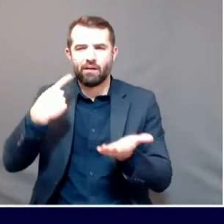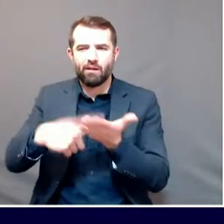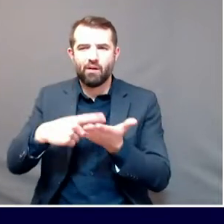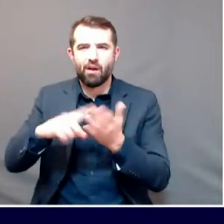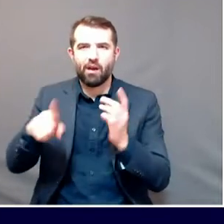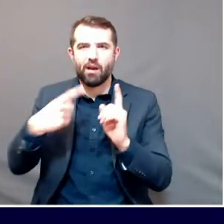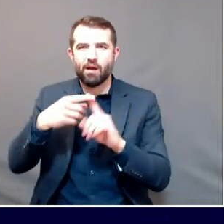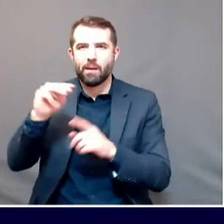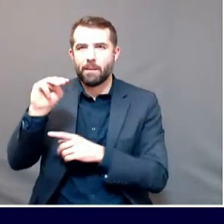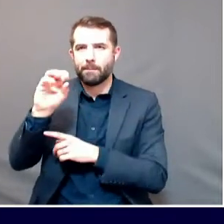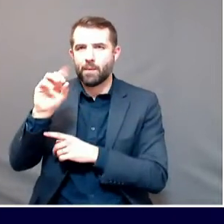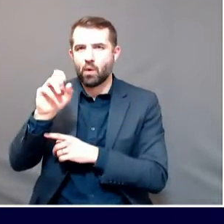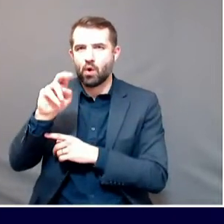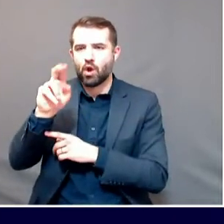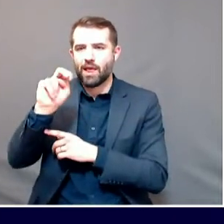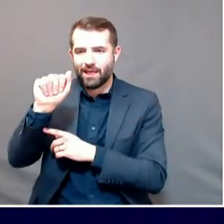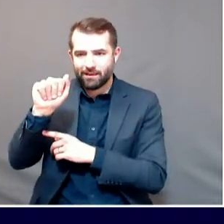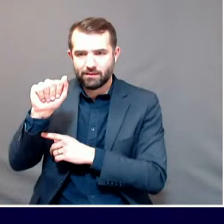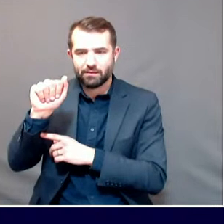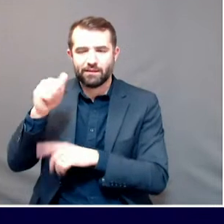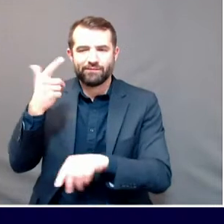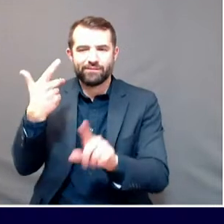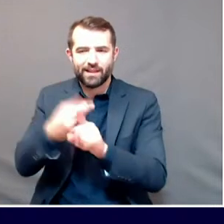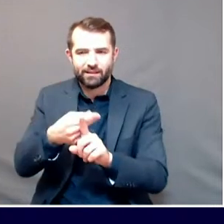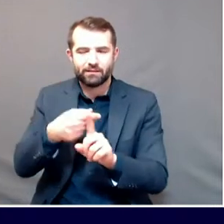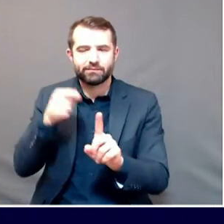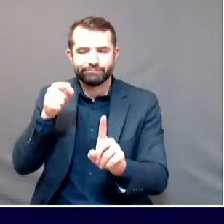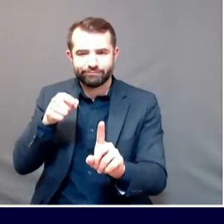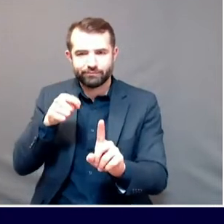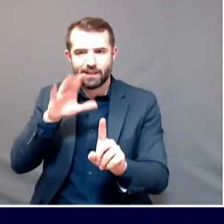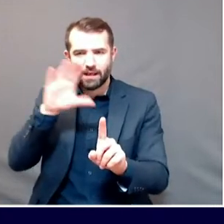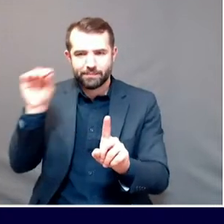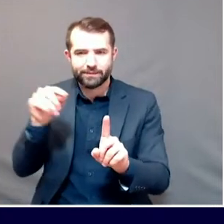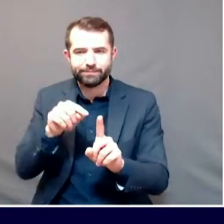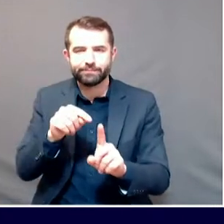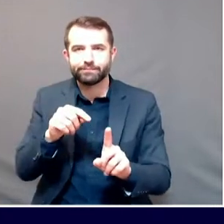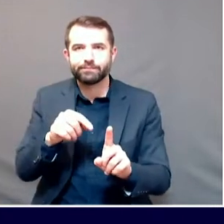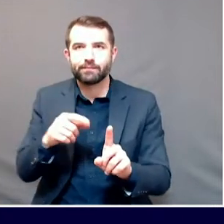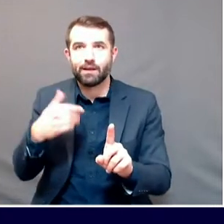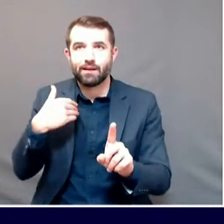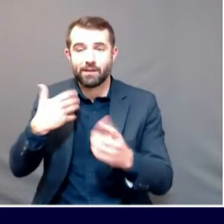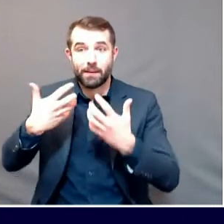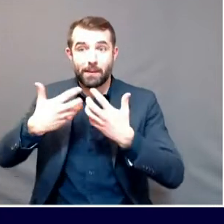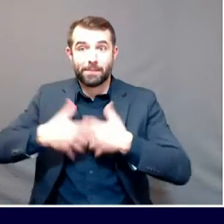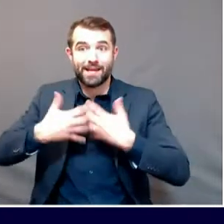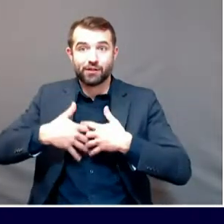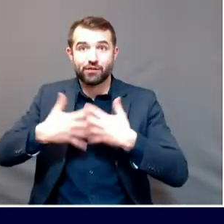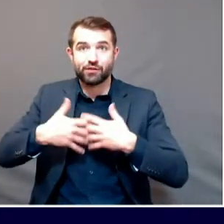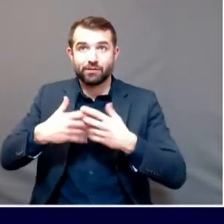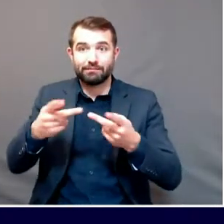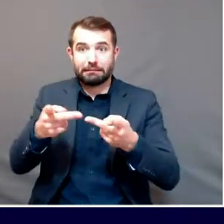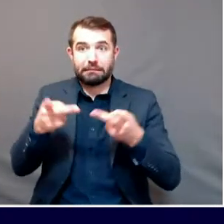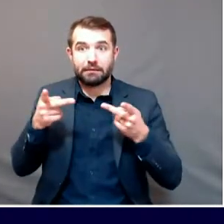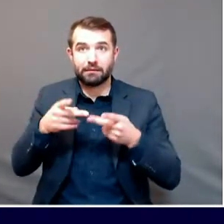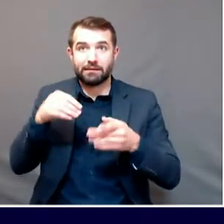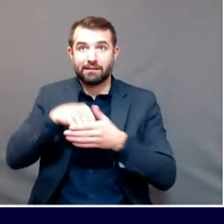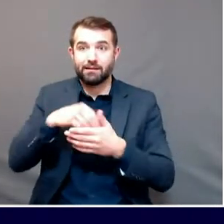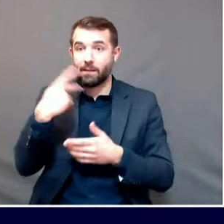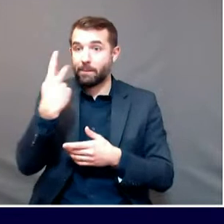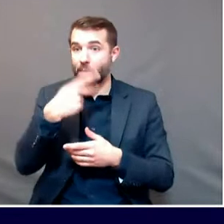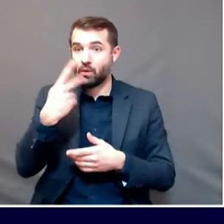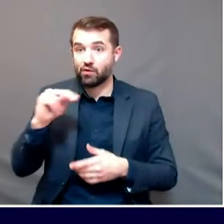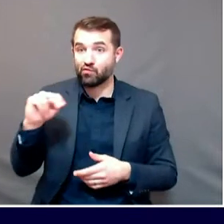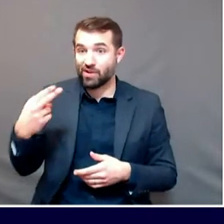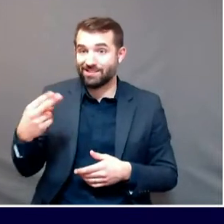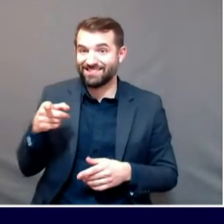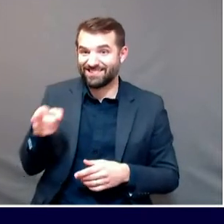that there is a manufacturing facility in Portsmouth, New Hampshire, is that,